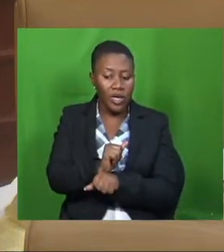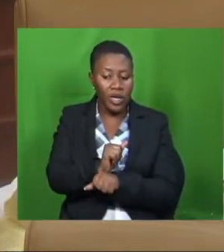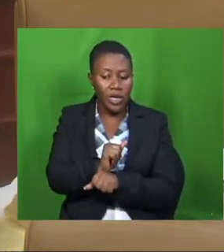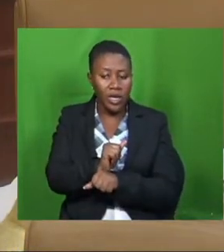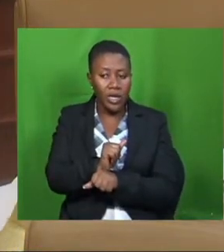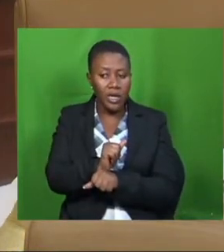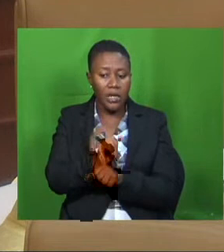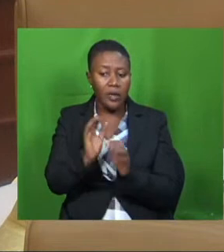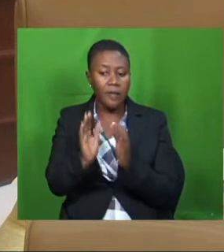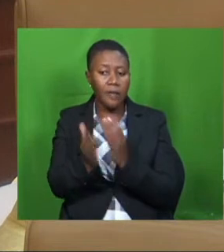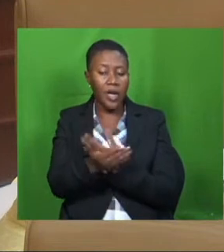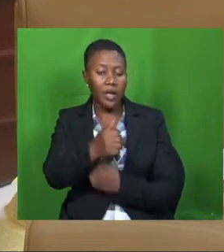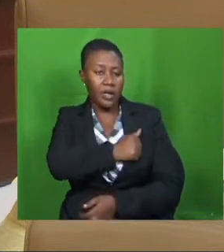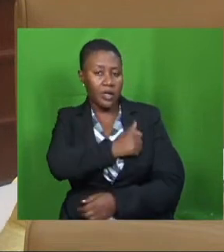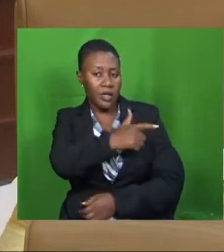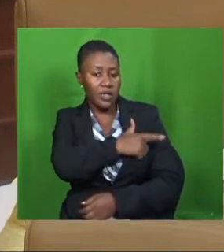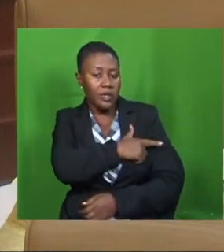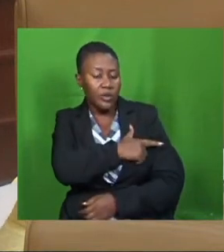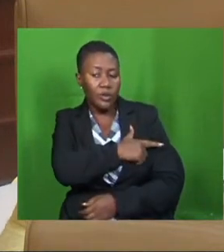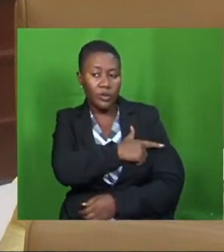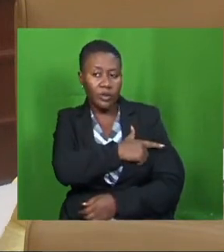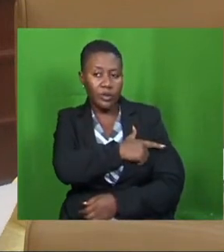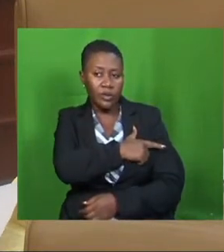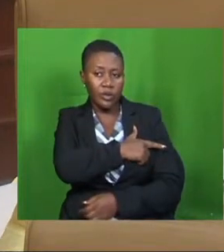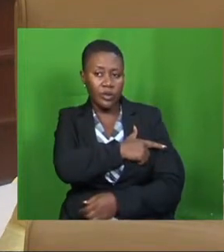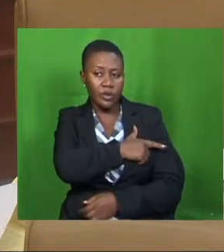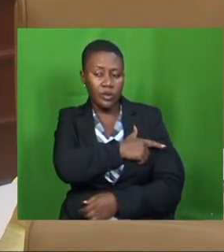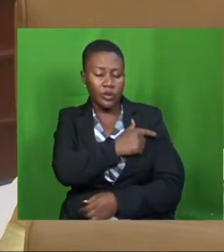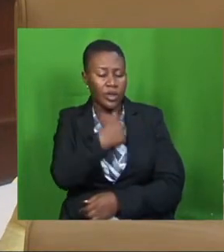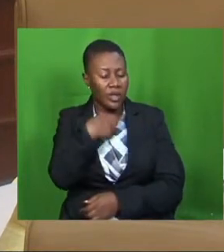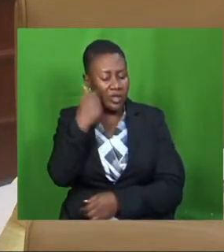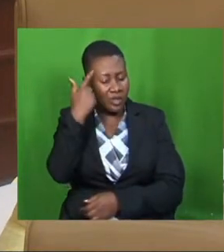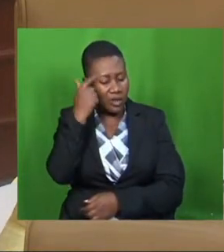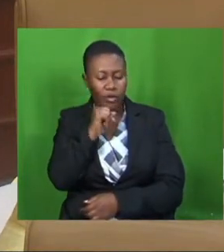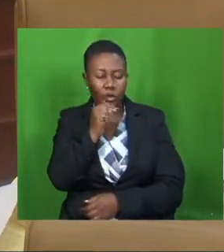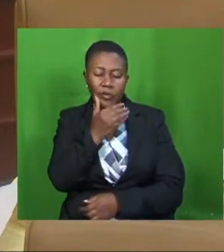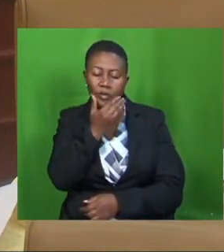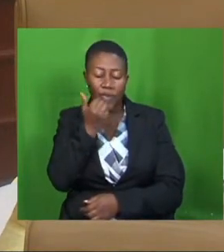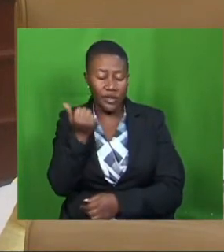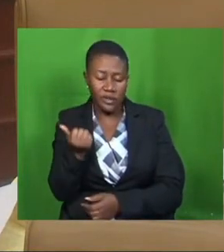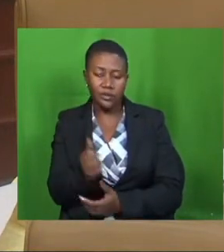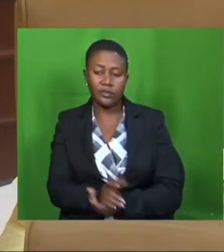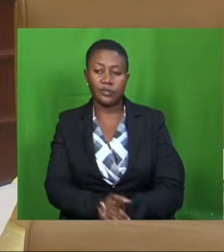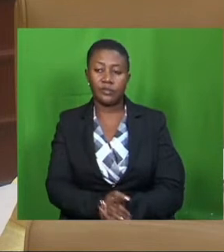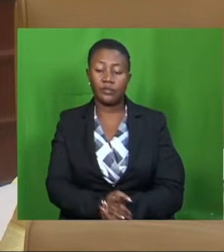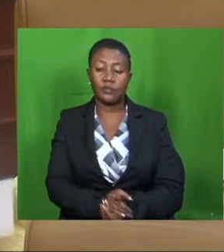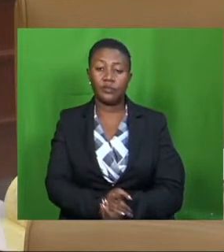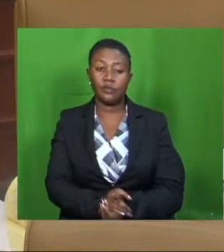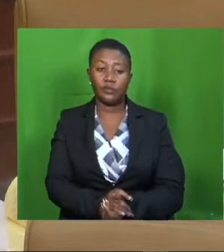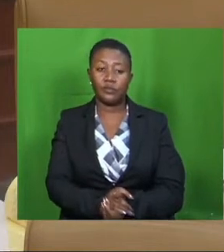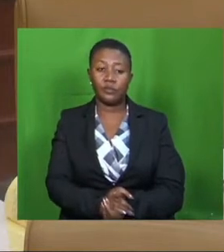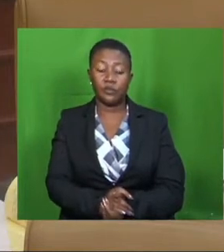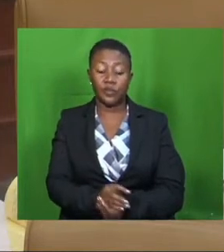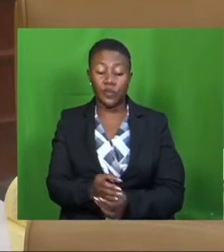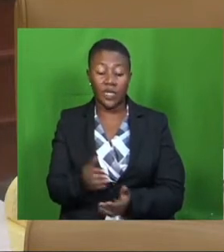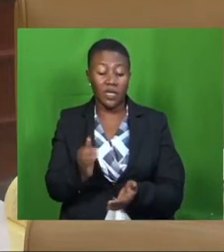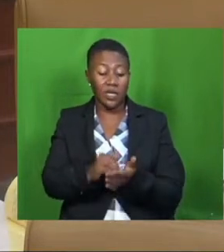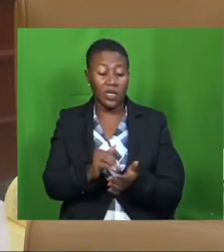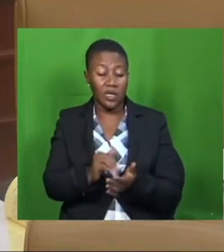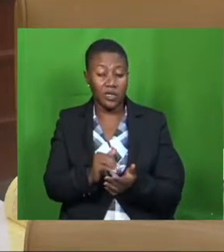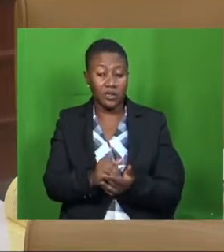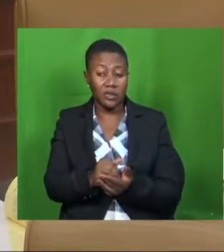company involved in the breach of the procurement law of the country. Mr. Speaker, I